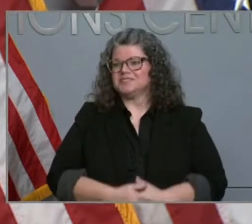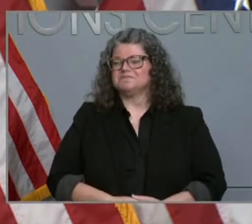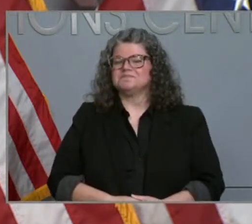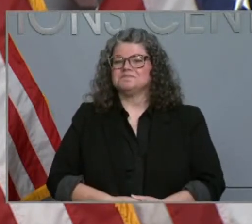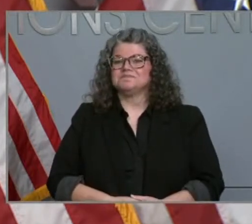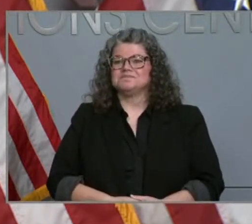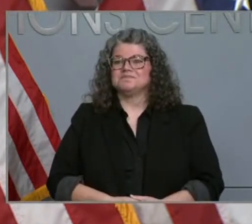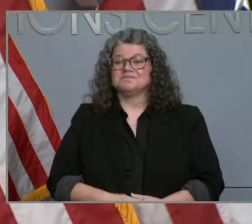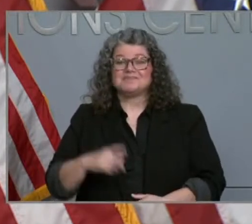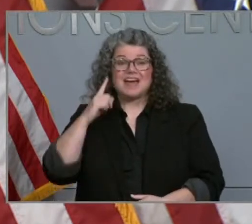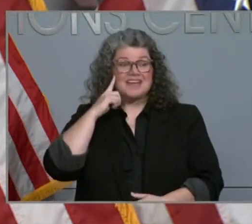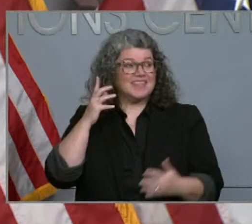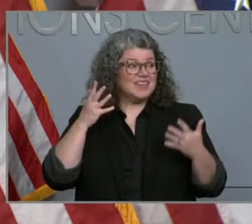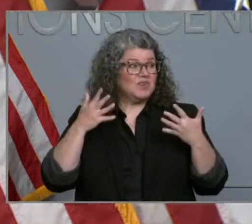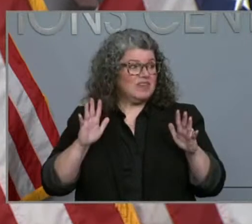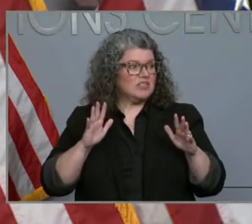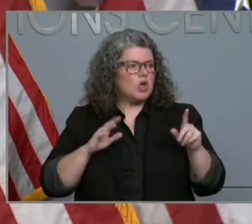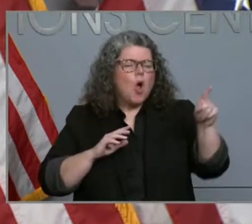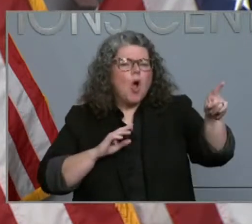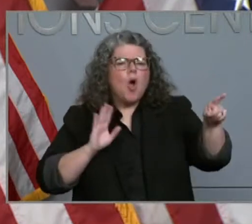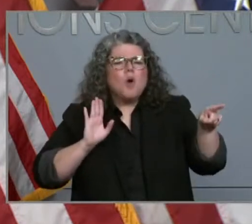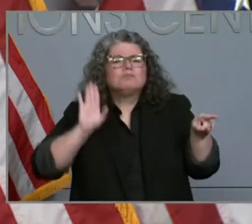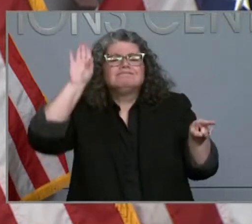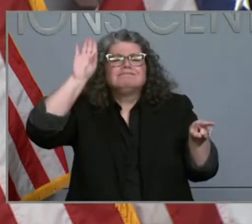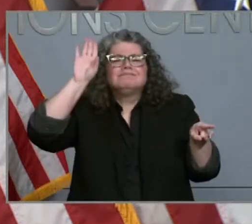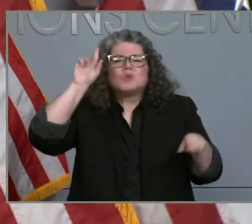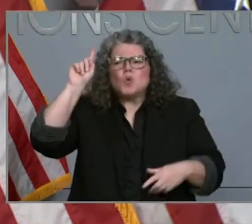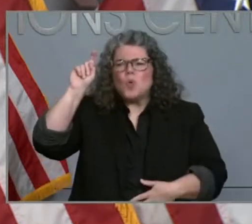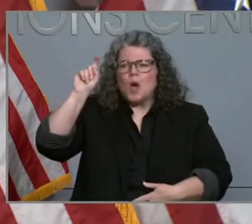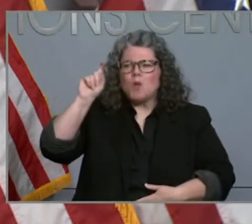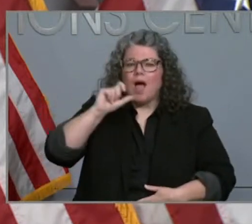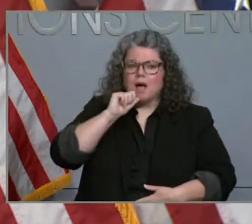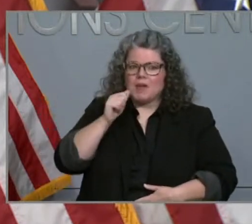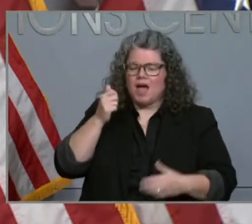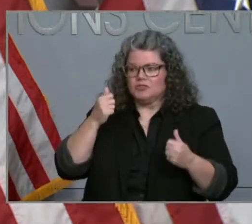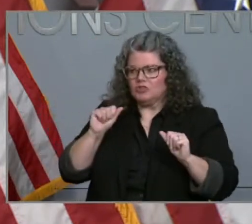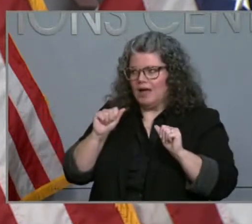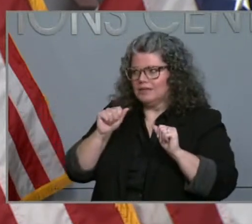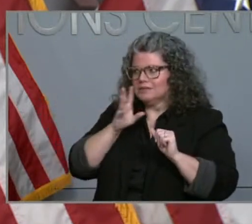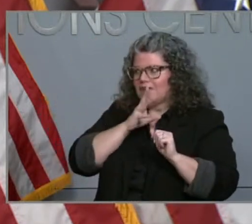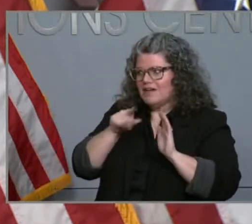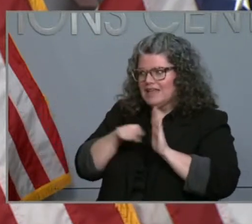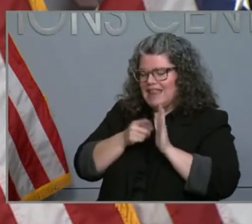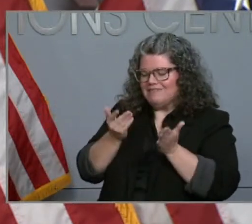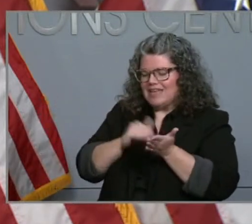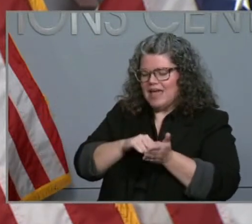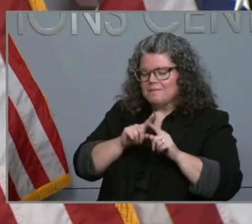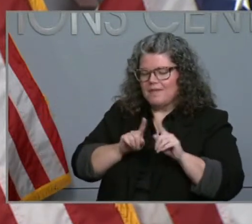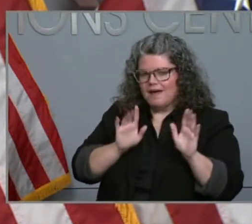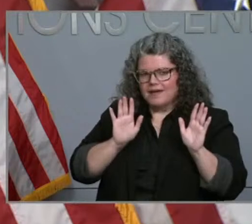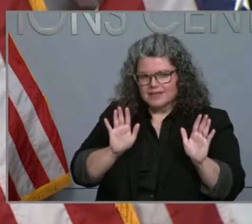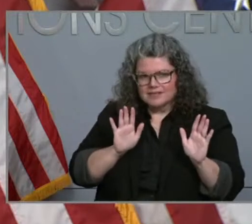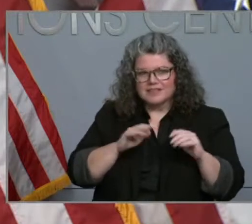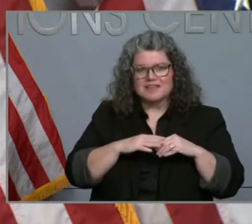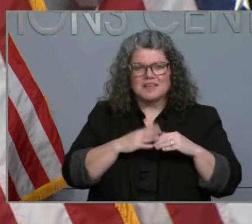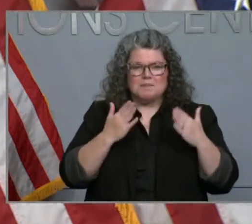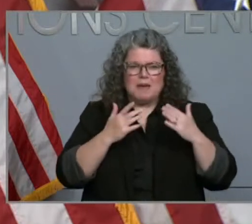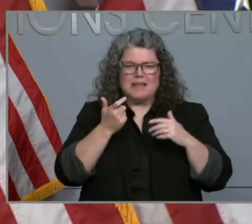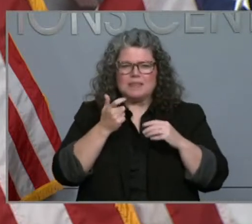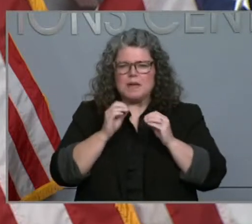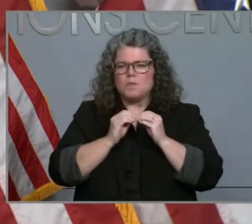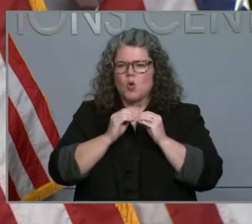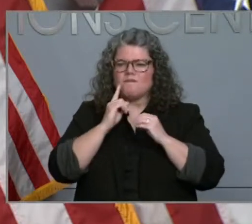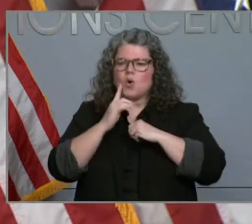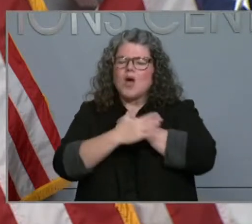Well, I think we're good to go. Oh, I'm sorry. Oh, David, I missed you. Apologies. No, it's absolutely fine. This might be a little bit more